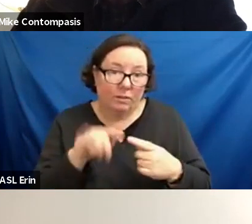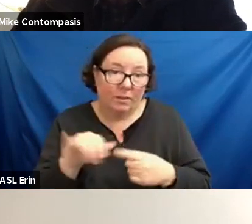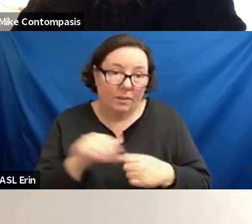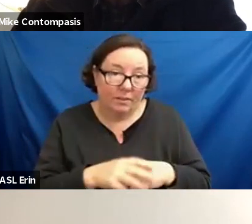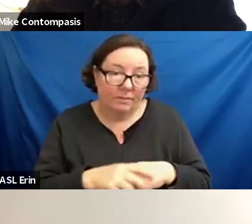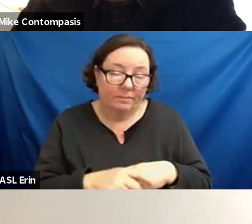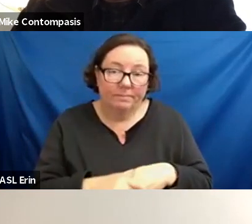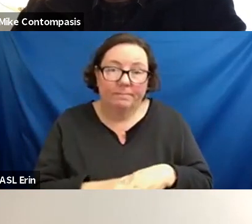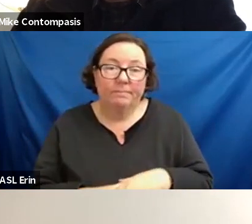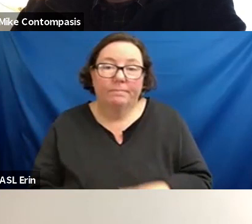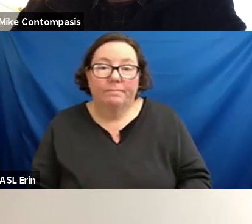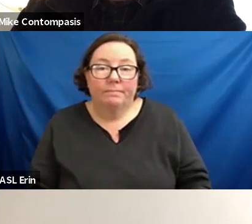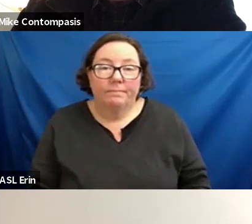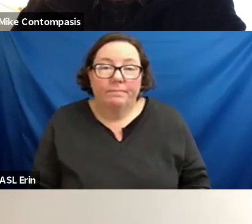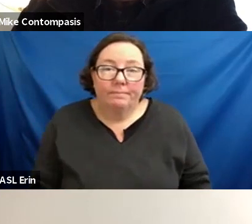it.